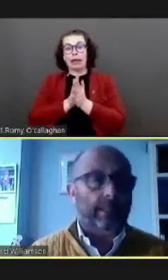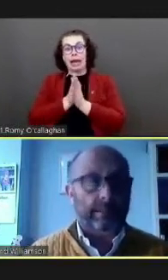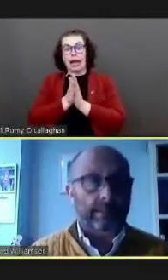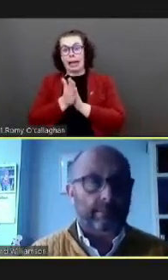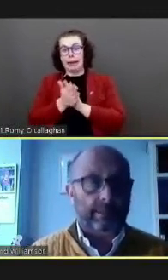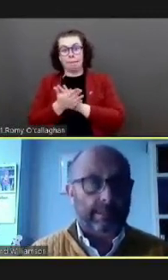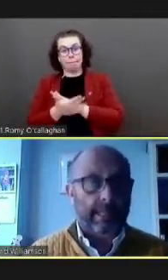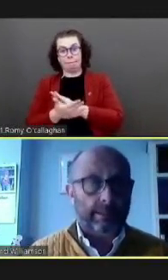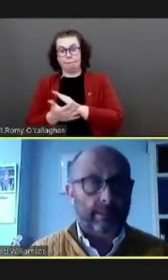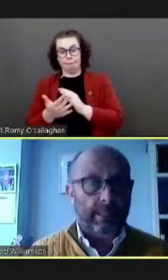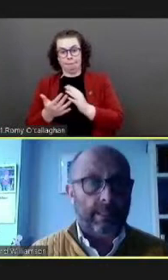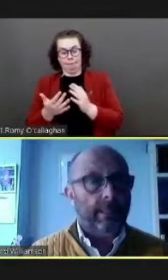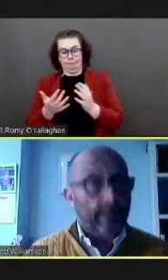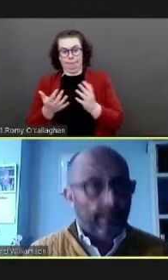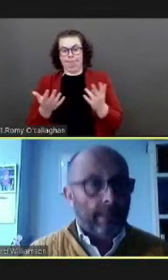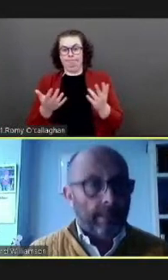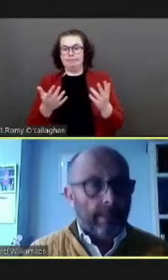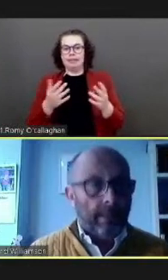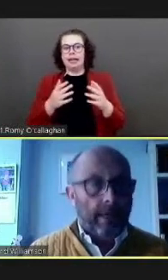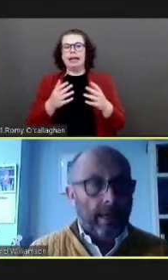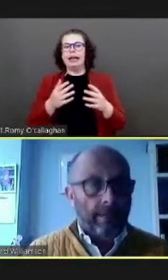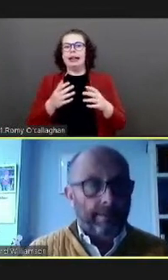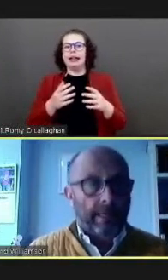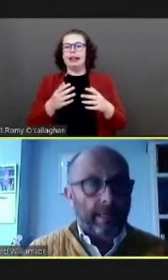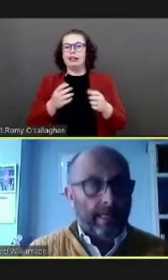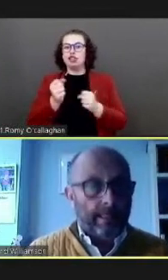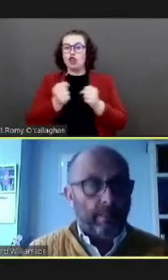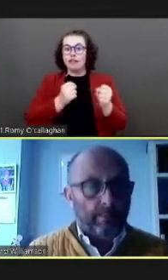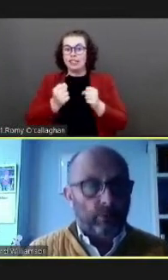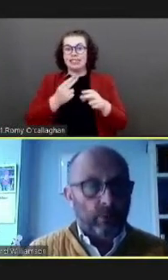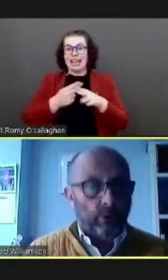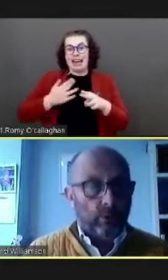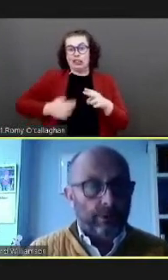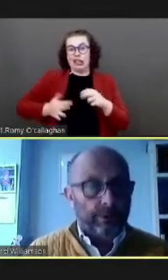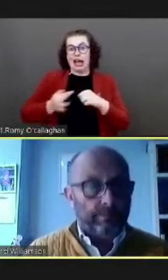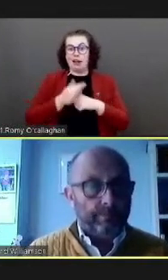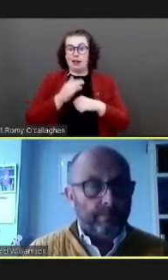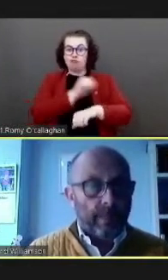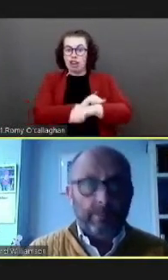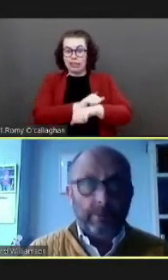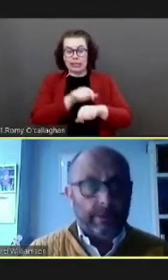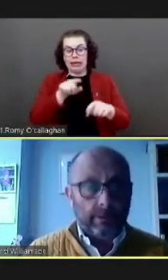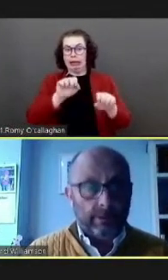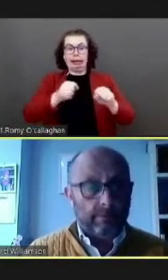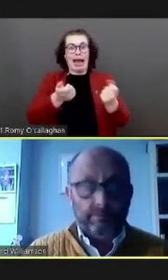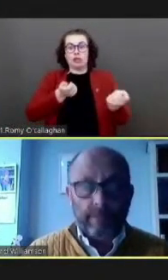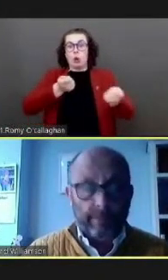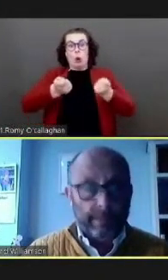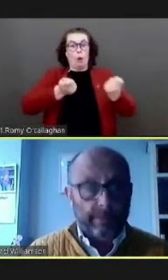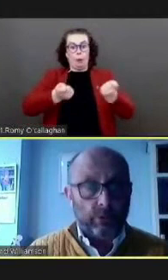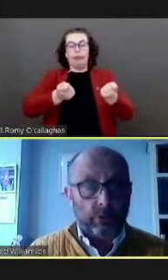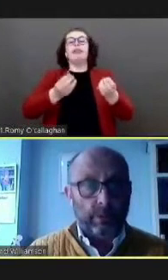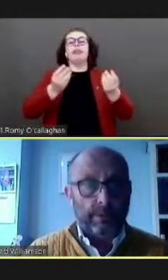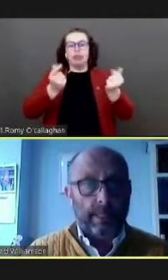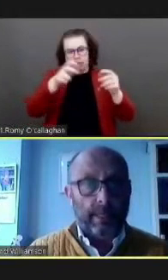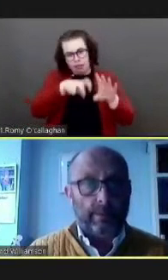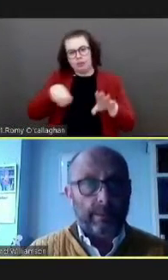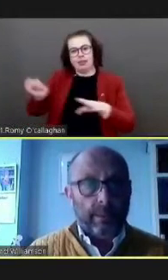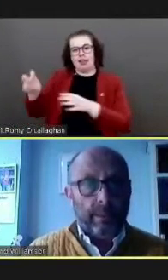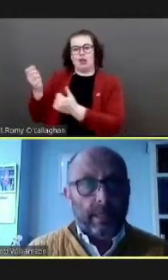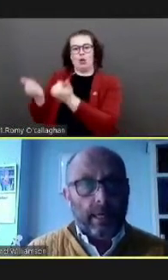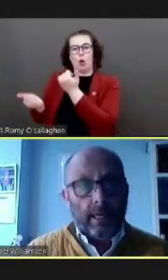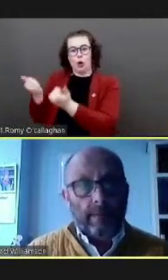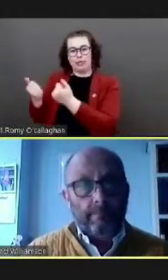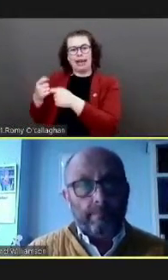contained within the services externally that it ended up before the courts. And it was still very difficult to work that